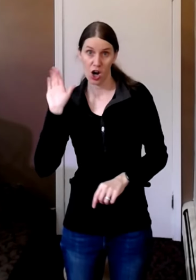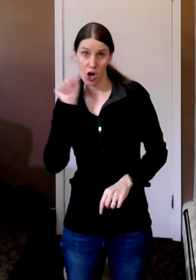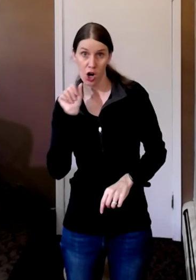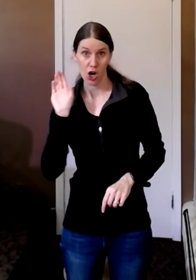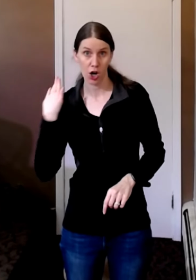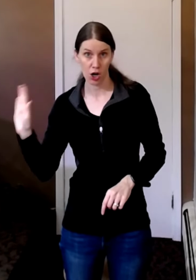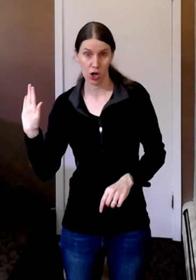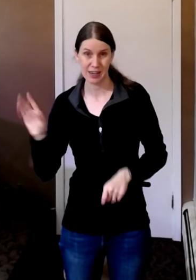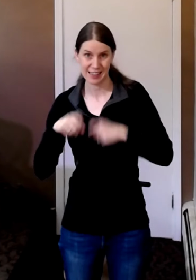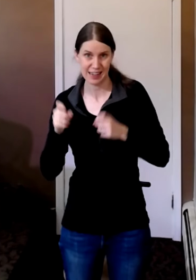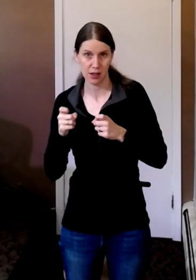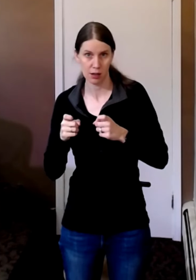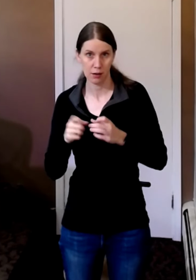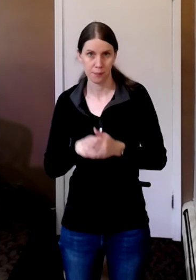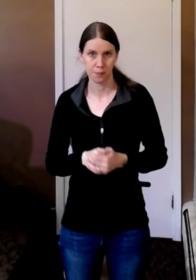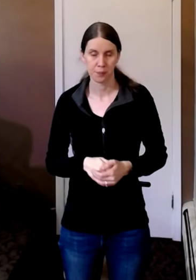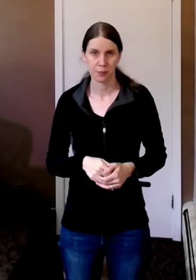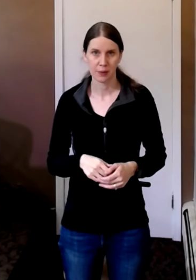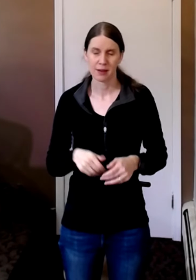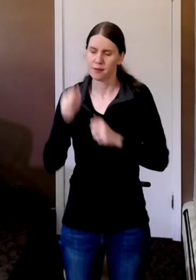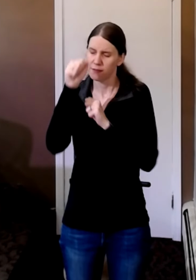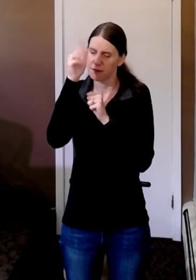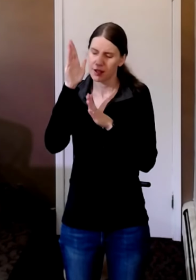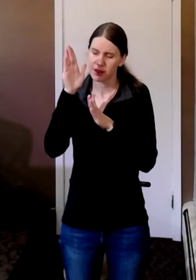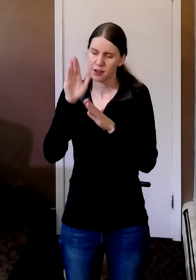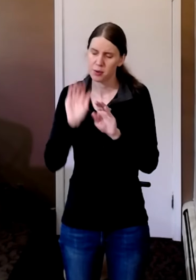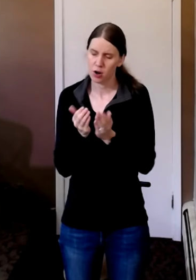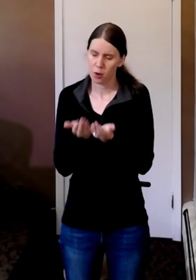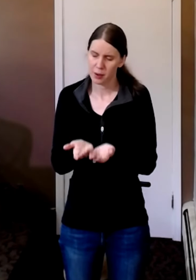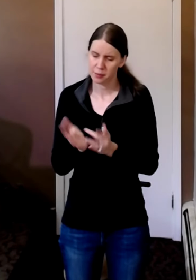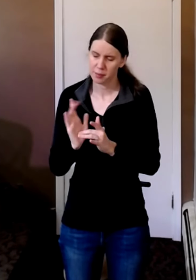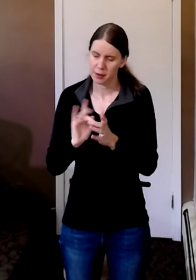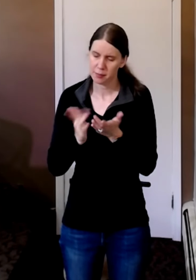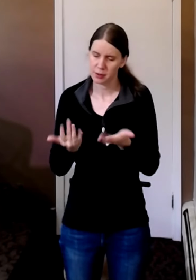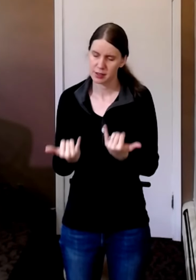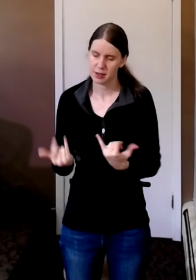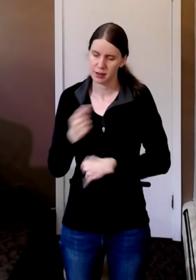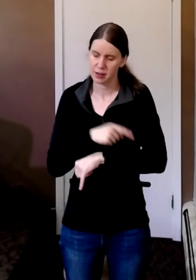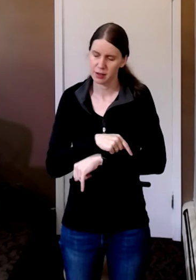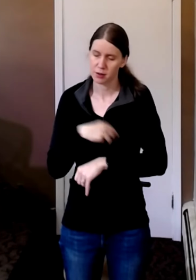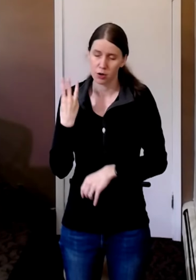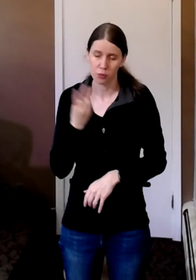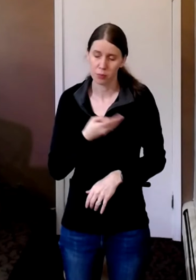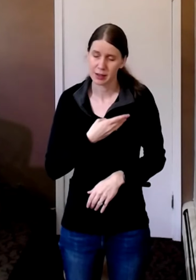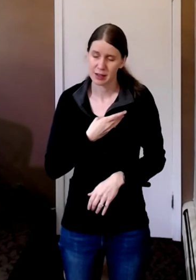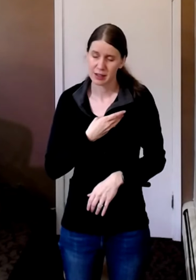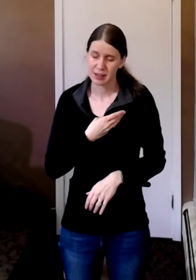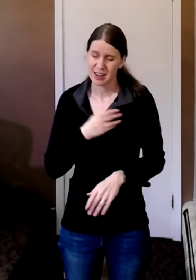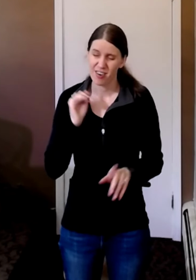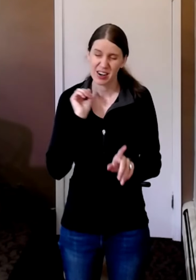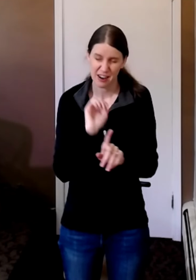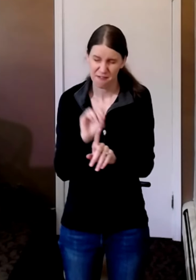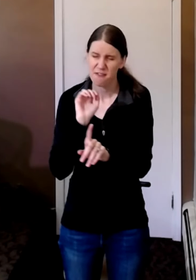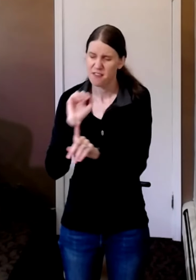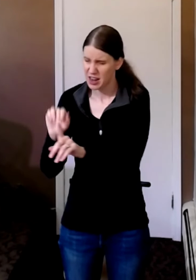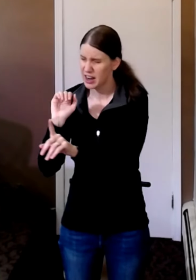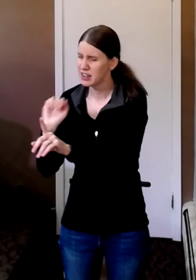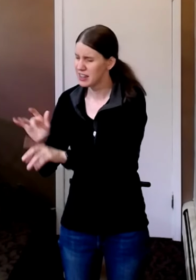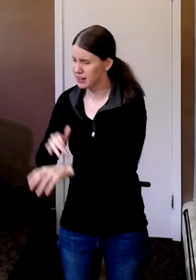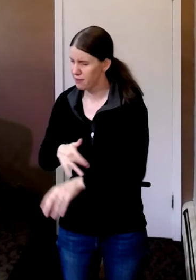fornication. We'll look into that. Heavenly Father, as we open up your word today, Lord, we are all affected